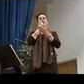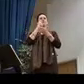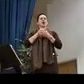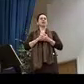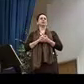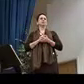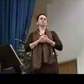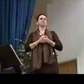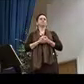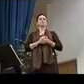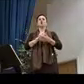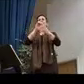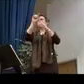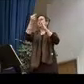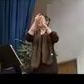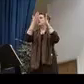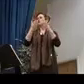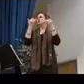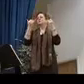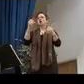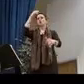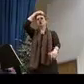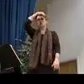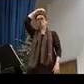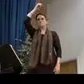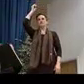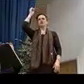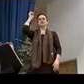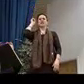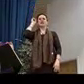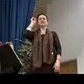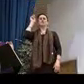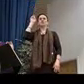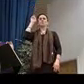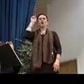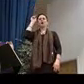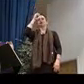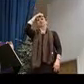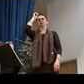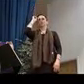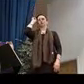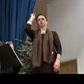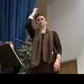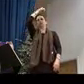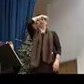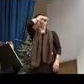move your tassel from the right side to the left side of your board. The honor is to be